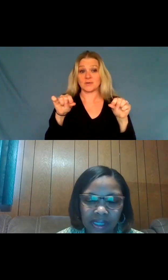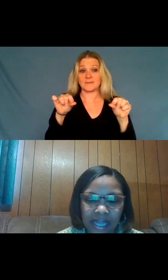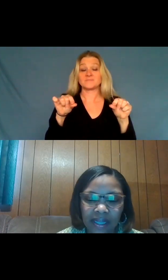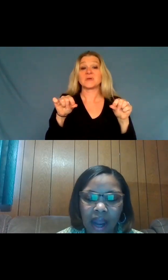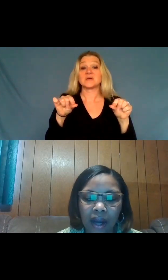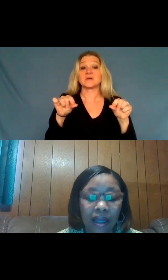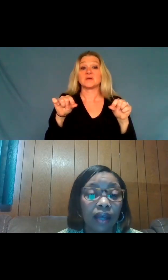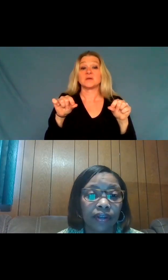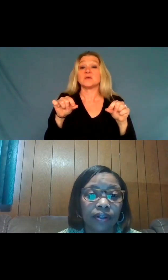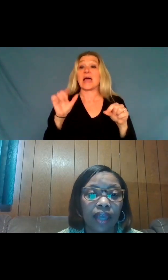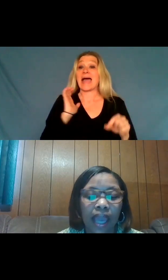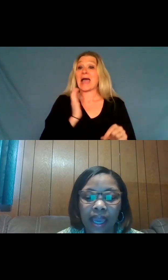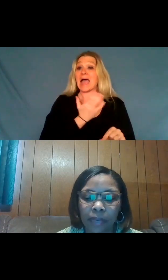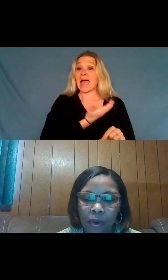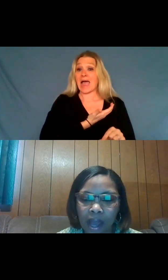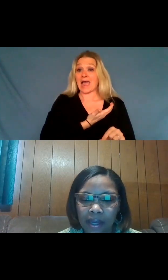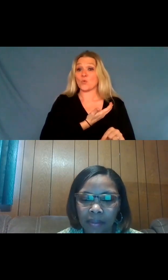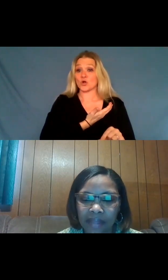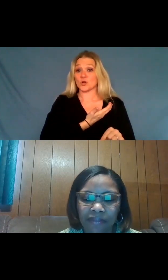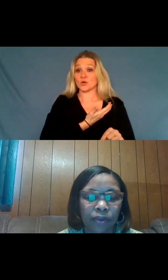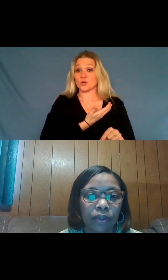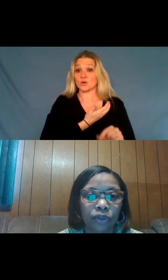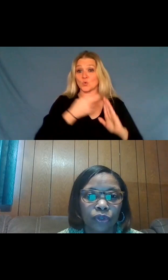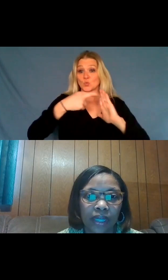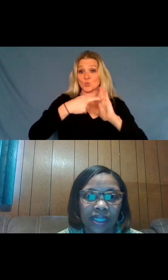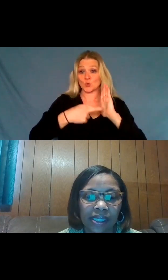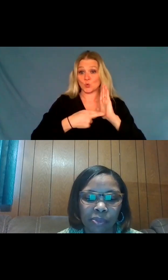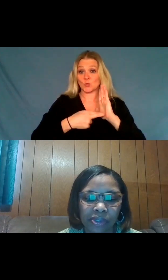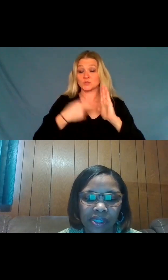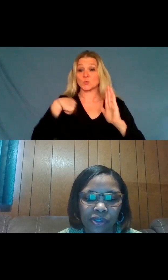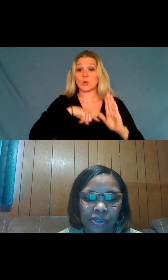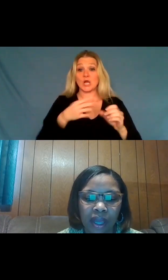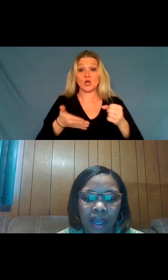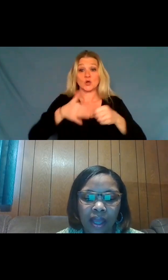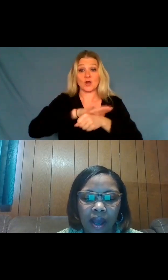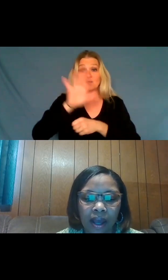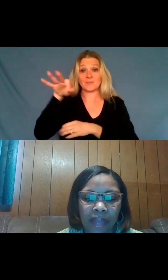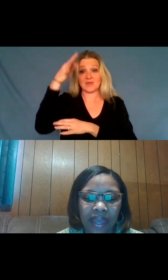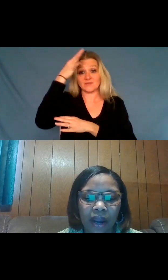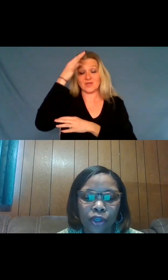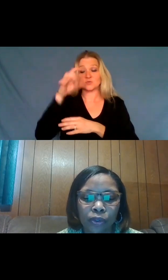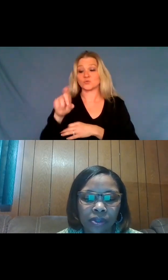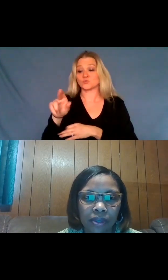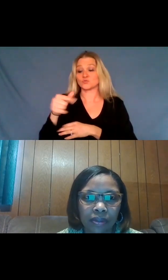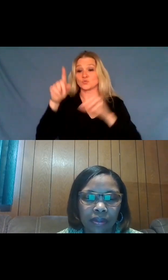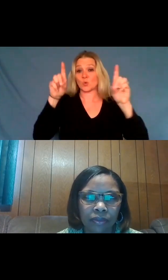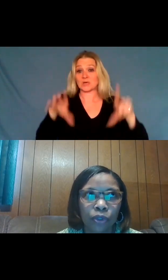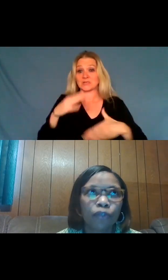recently stated, are covered and required by the federal drug testing procedures. They are